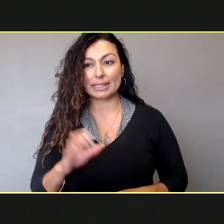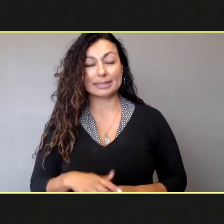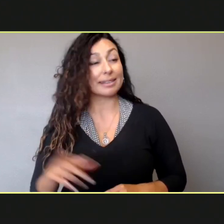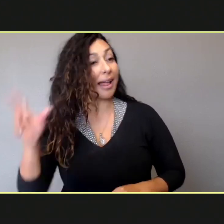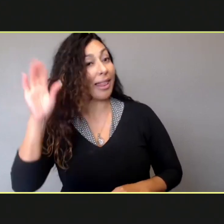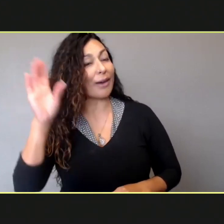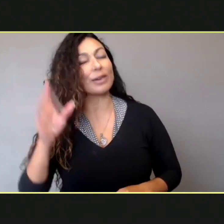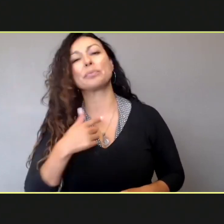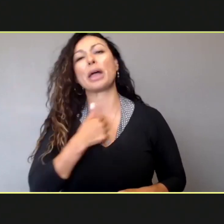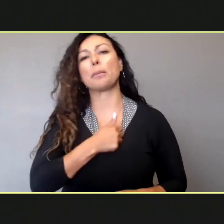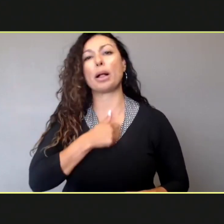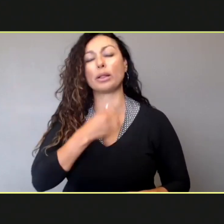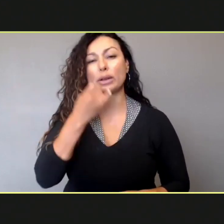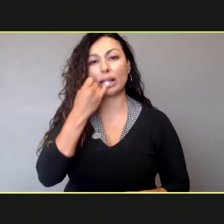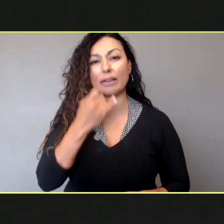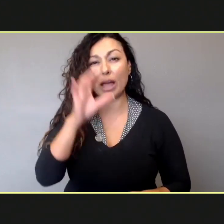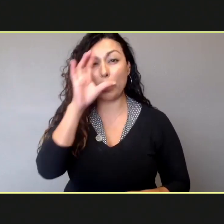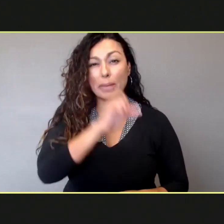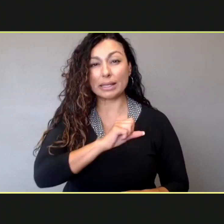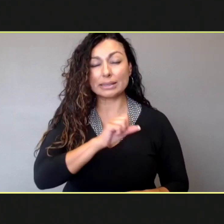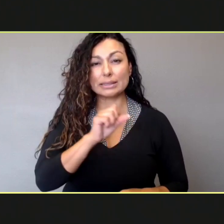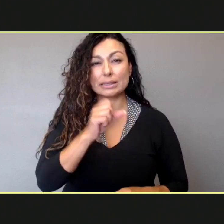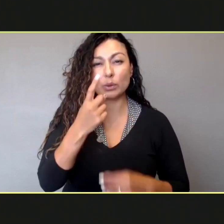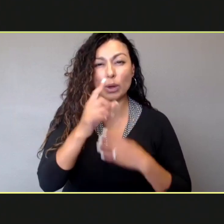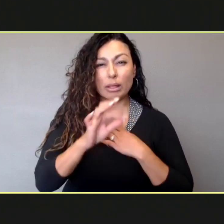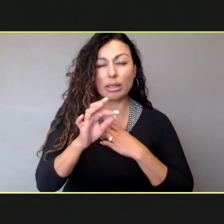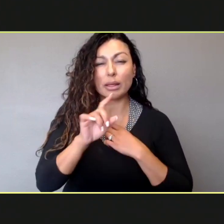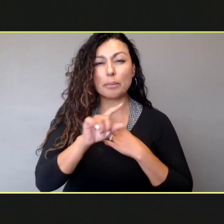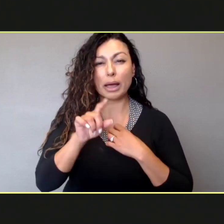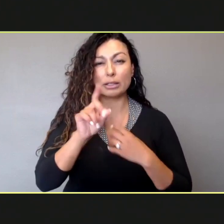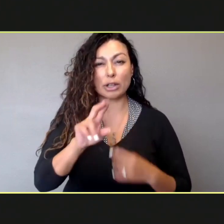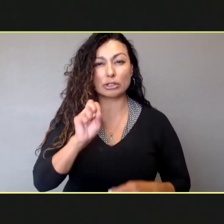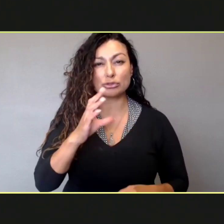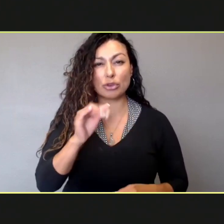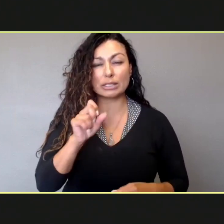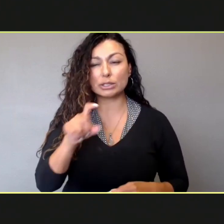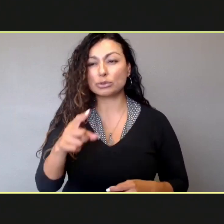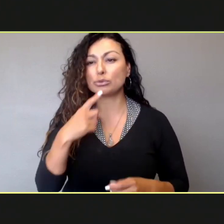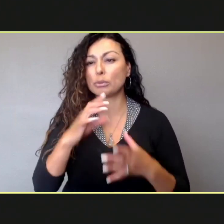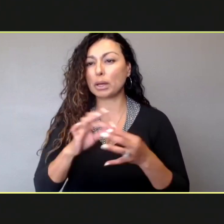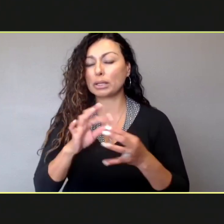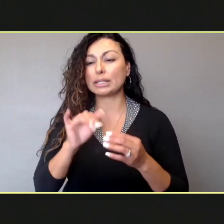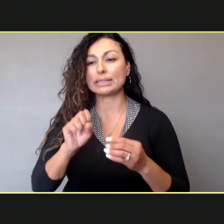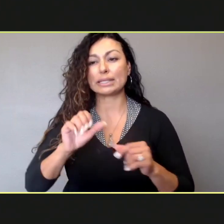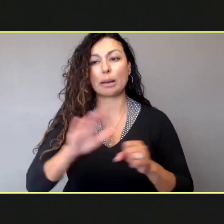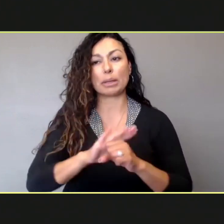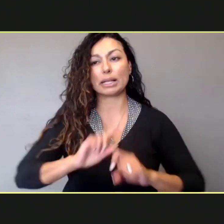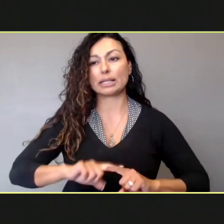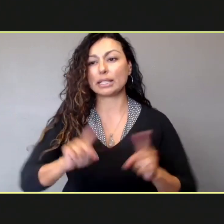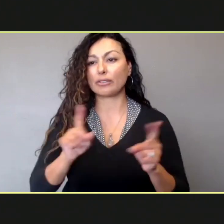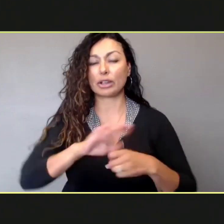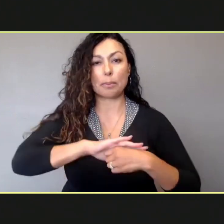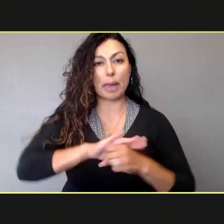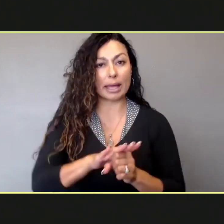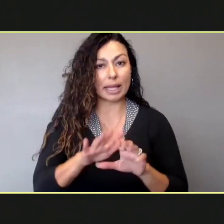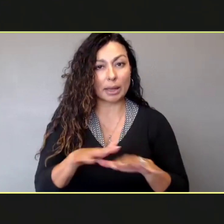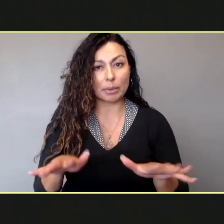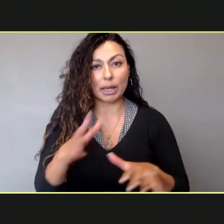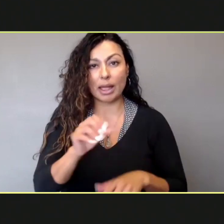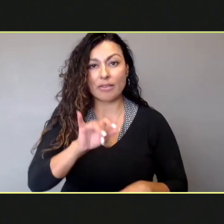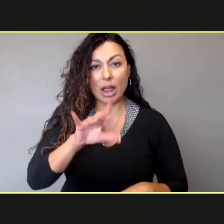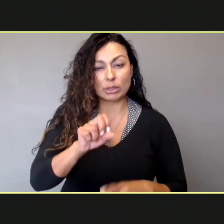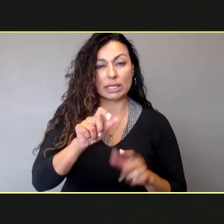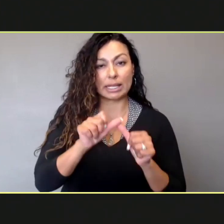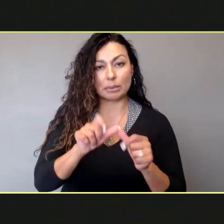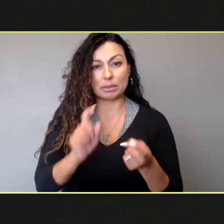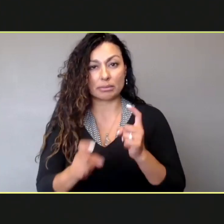I apologize if I might have missed this, but Dr. Grace, you mentioned it's a completely different pandemic and the virus keeps mutating and